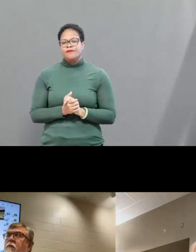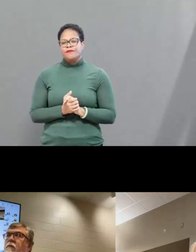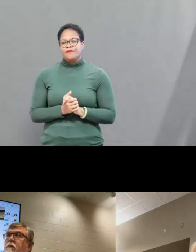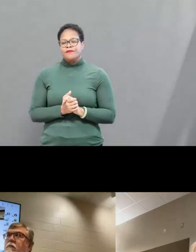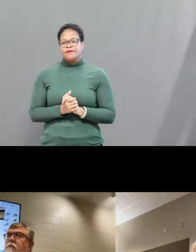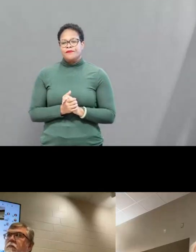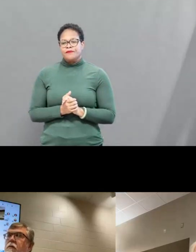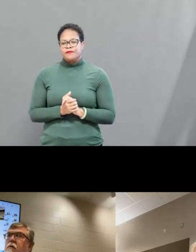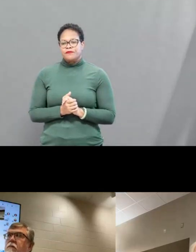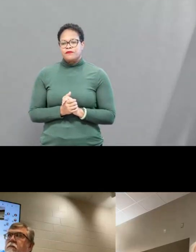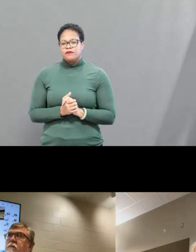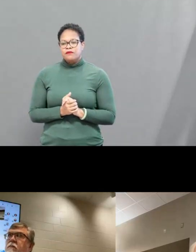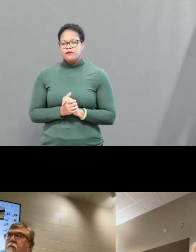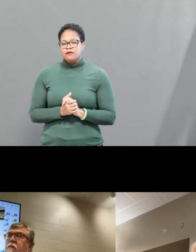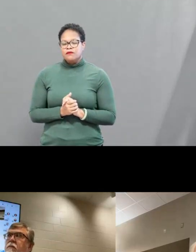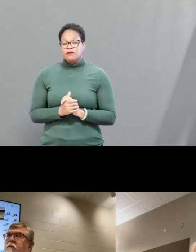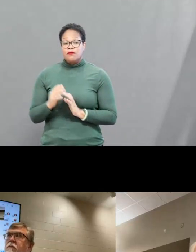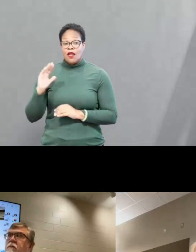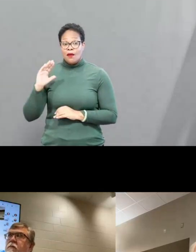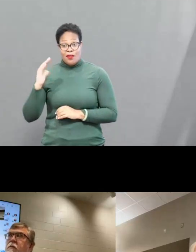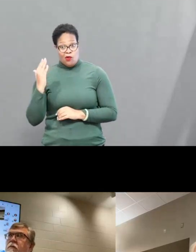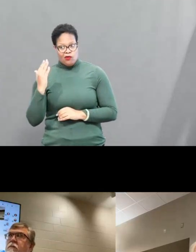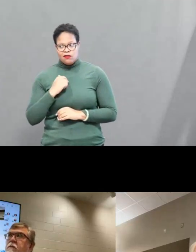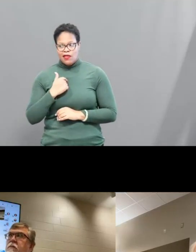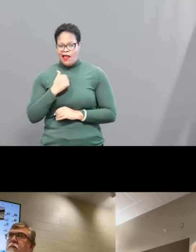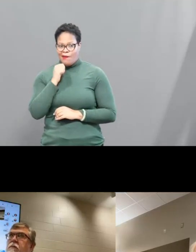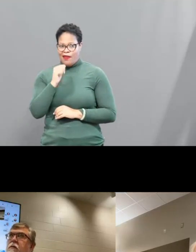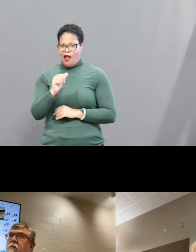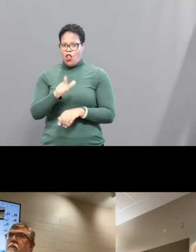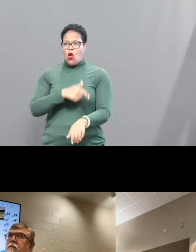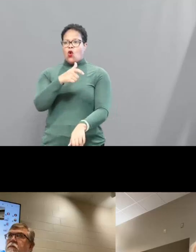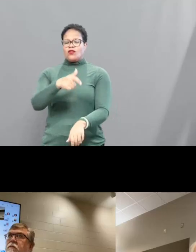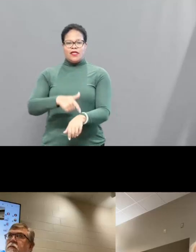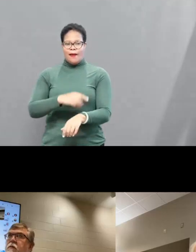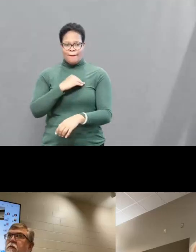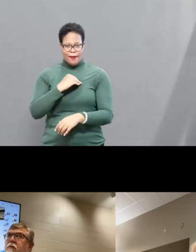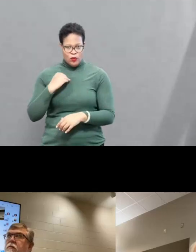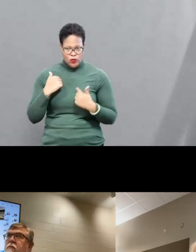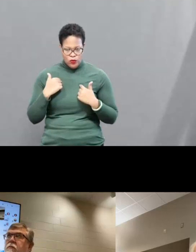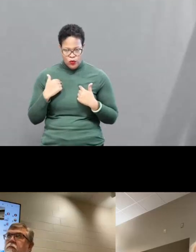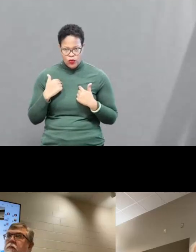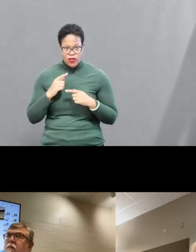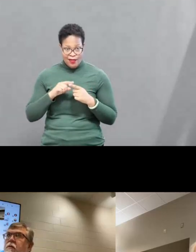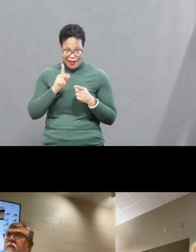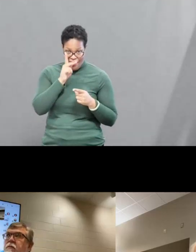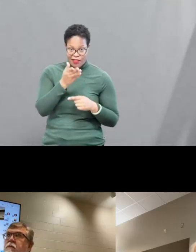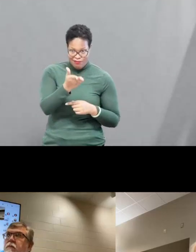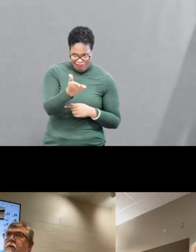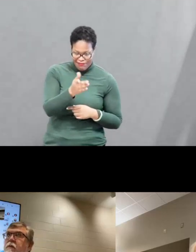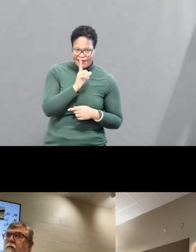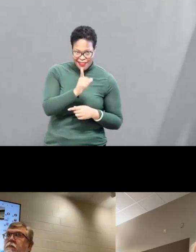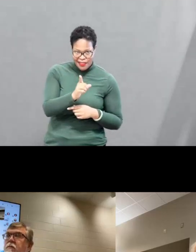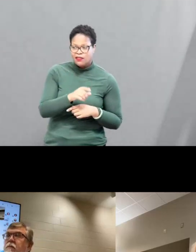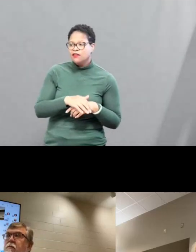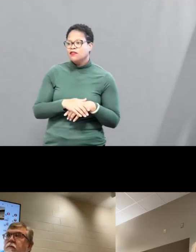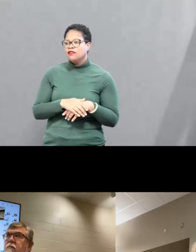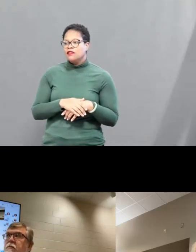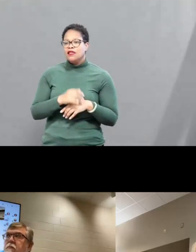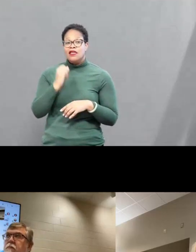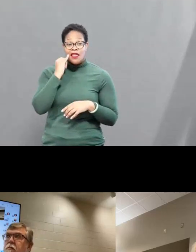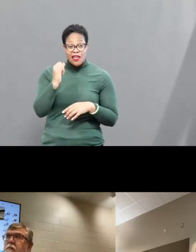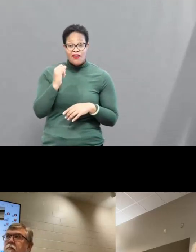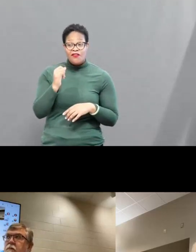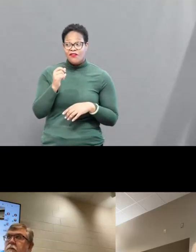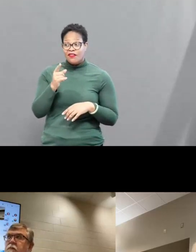it appears to me, and I'm not a long-time member, but Kevin is, that they're getting ready